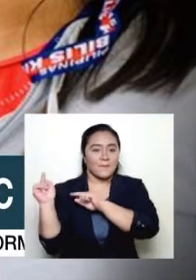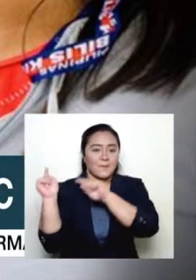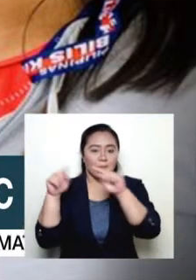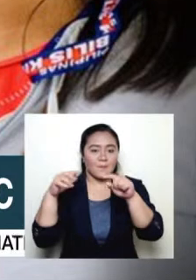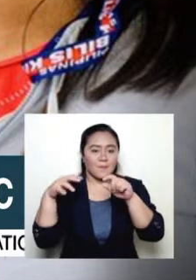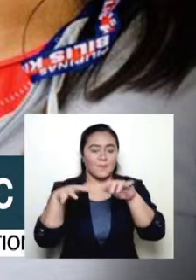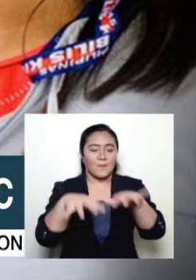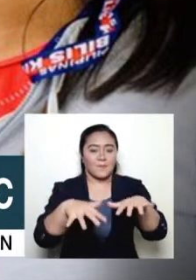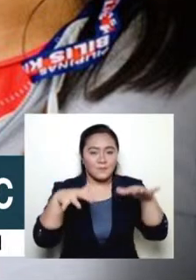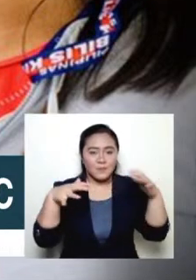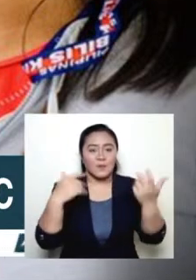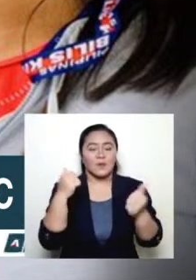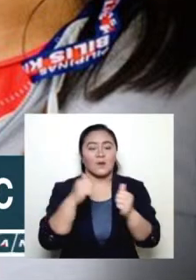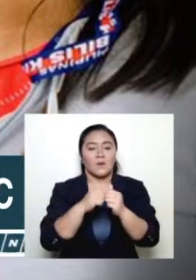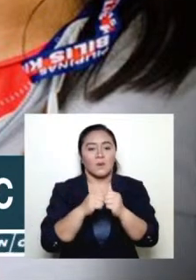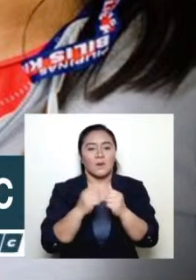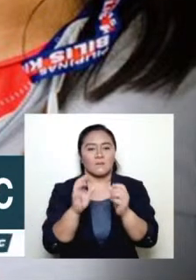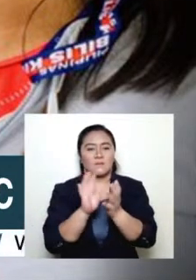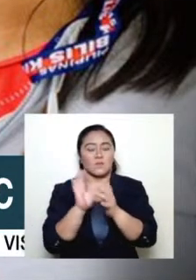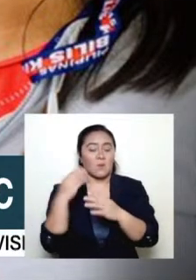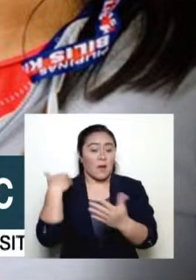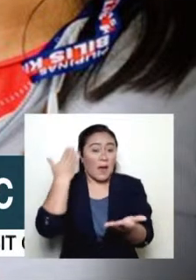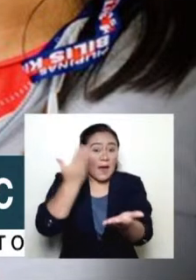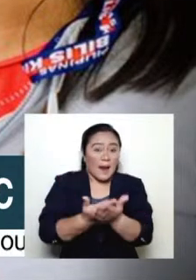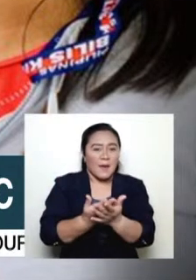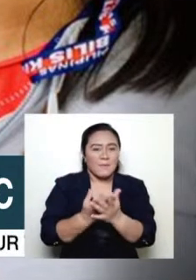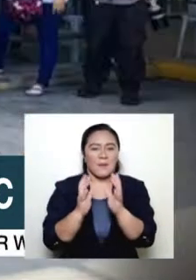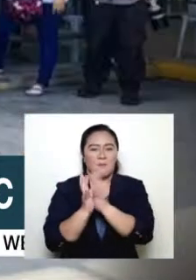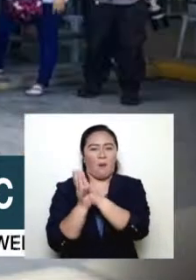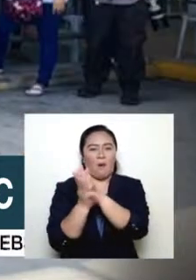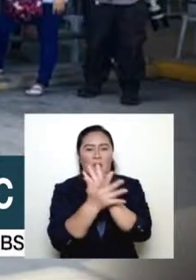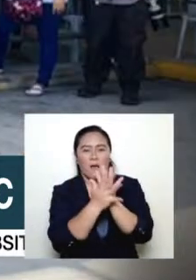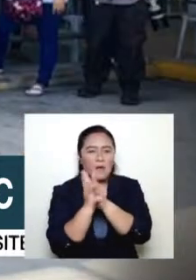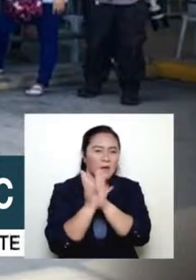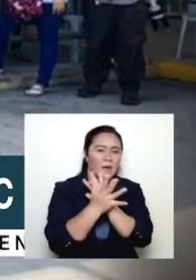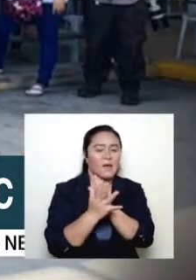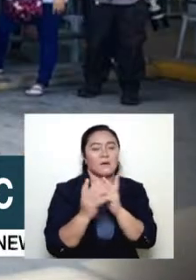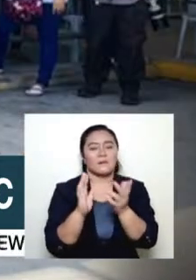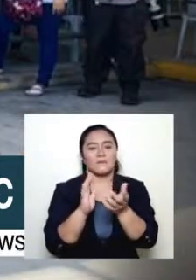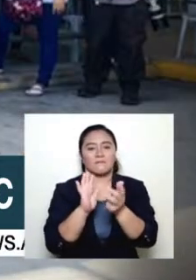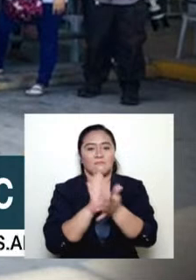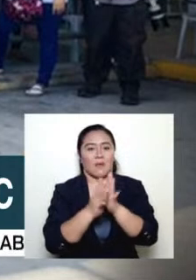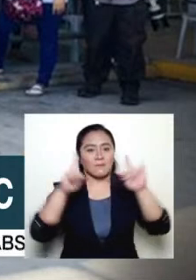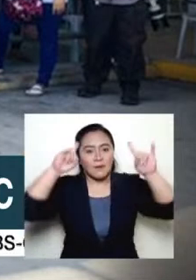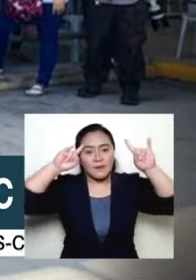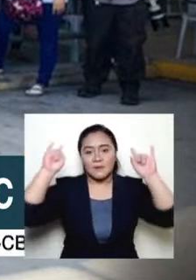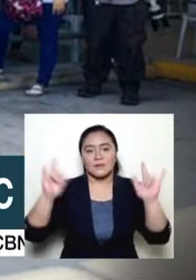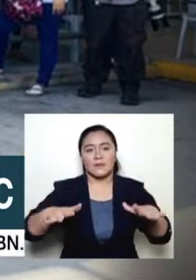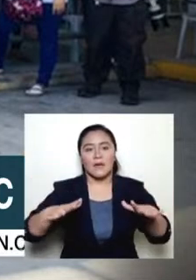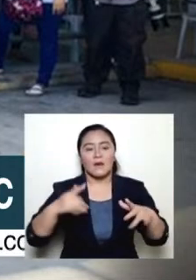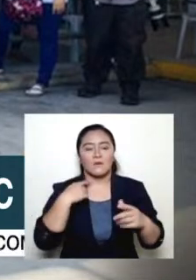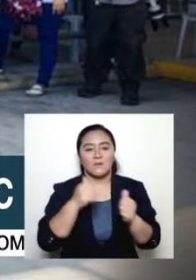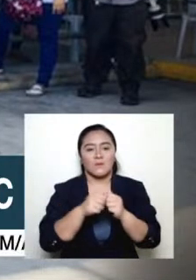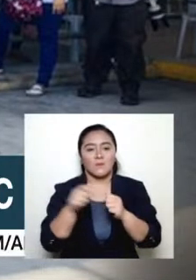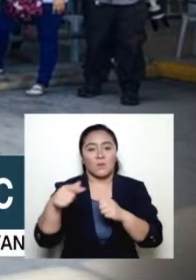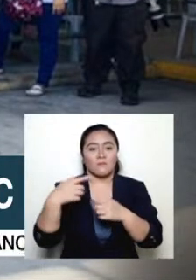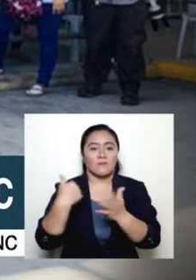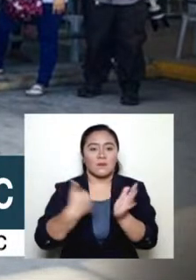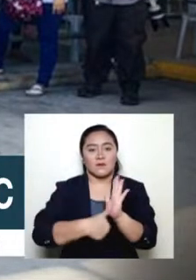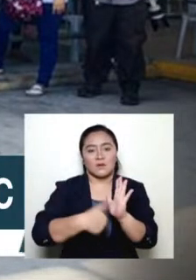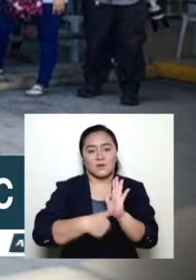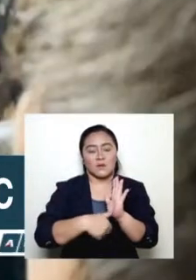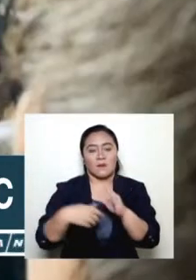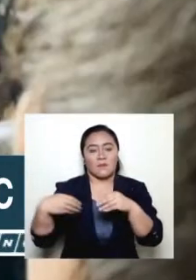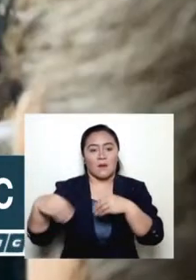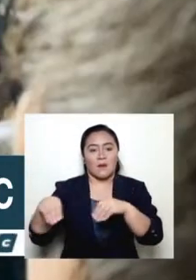caused a commotion inside the community mall. The mayor was supposed to shut the vaccination site at the shopping center but did not push through